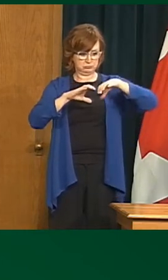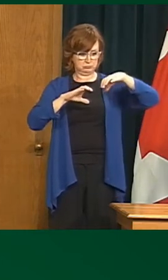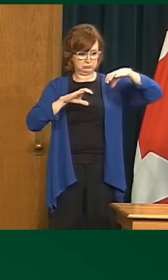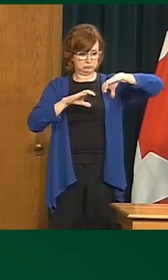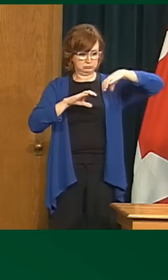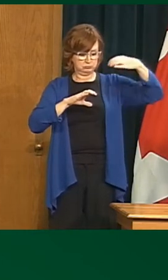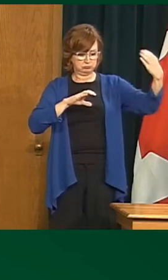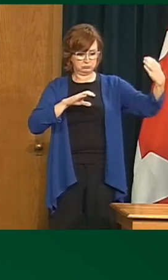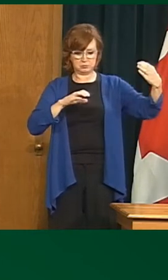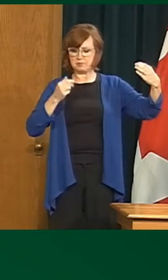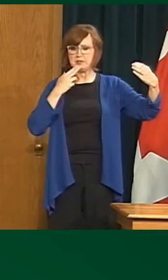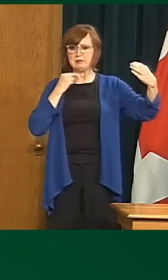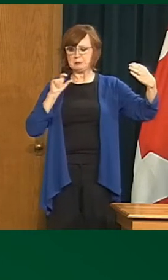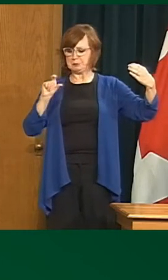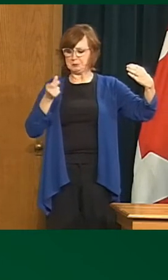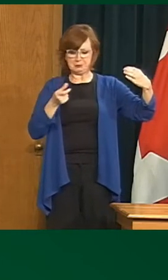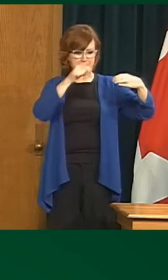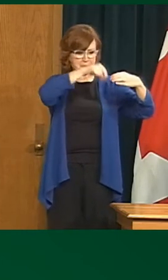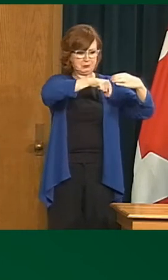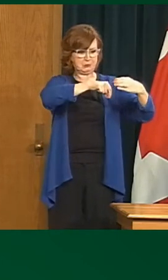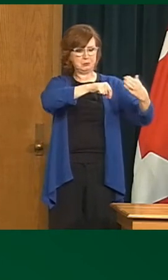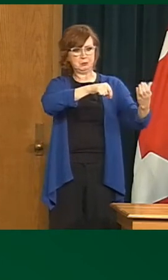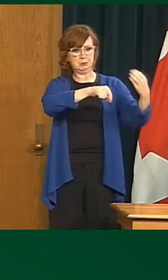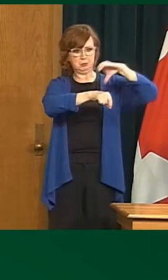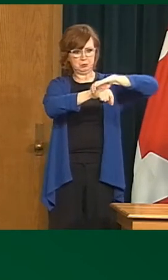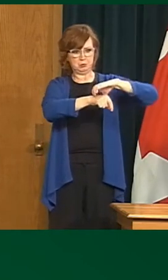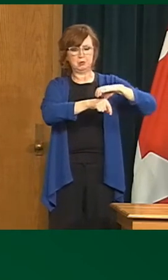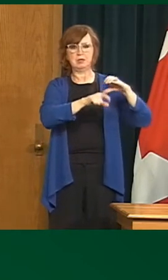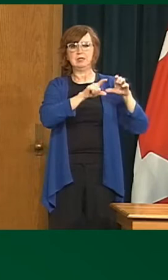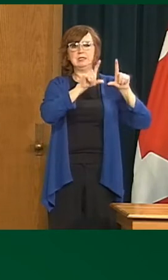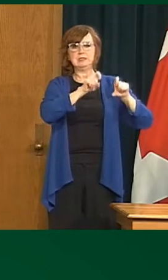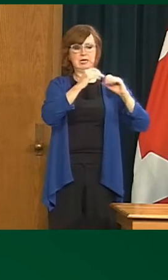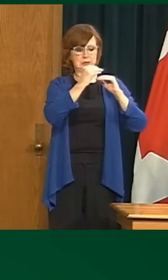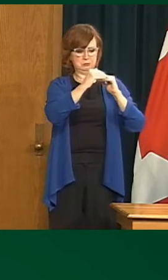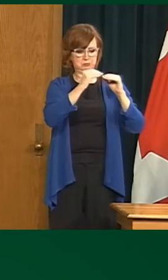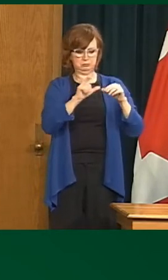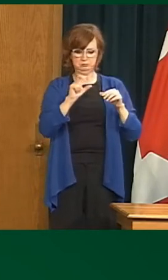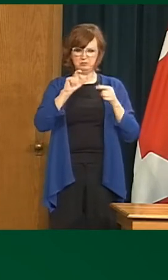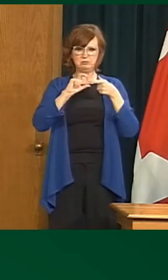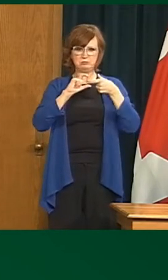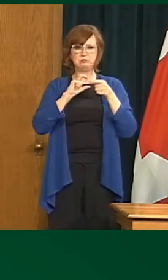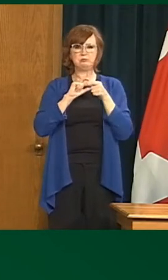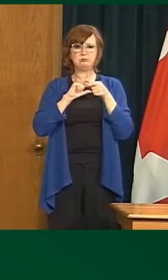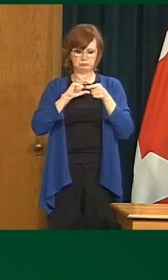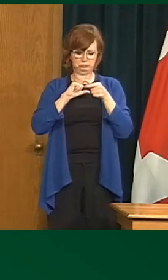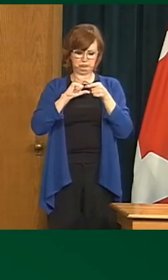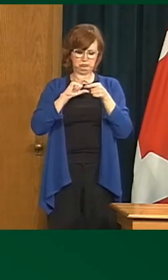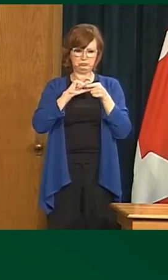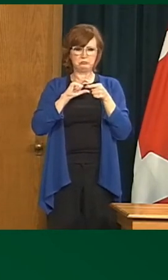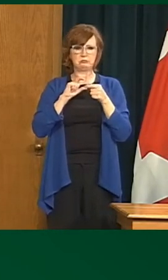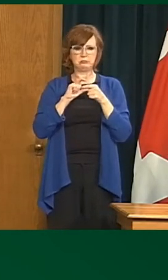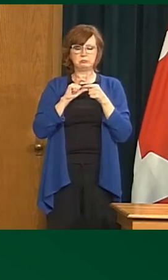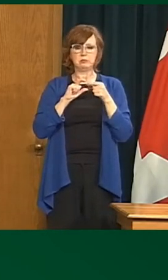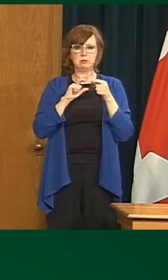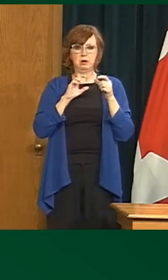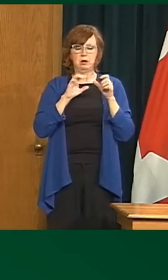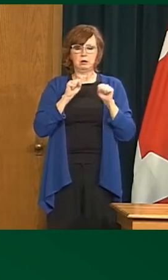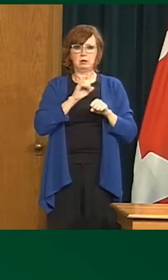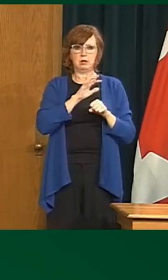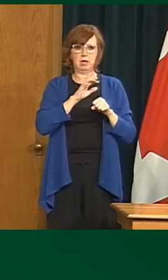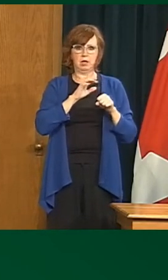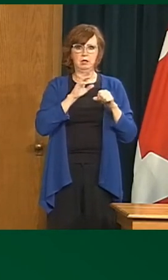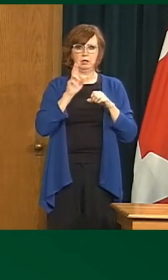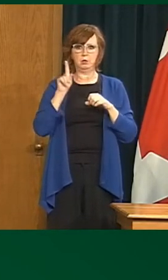in addition to us having the testing capacity through the Roy Romano lab to test all of the households in Loche if people